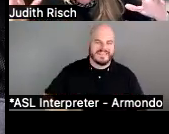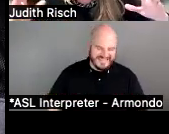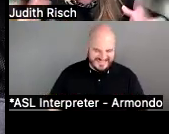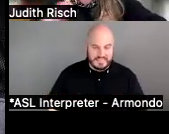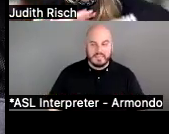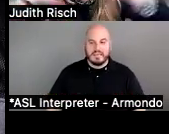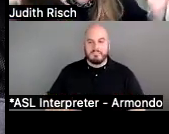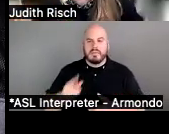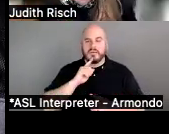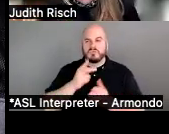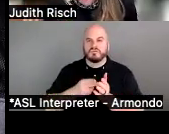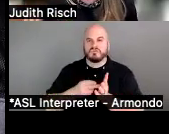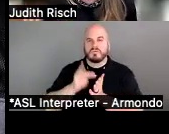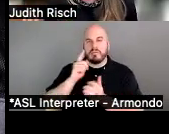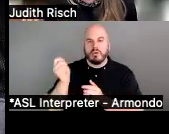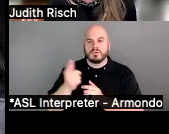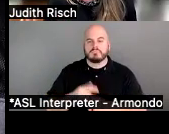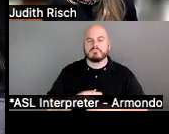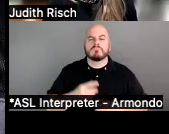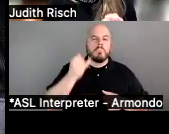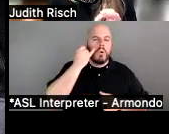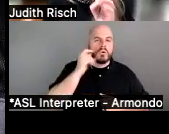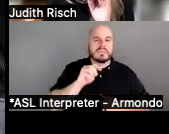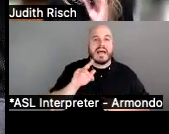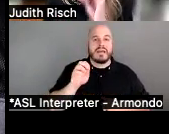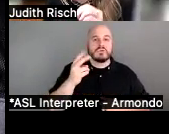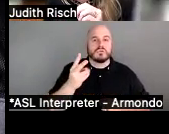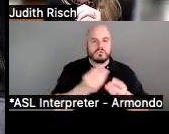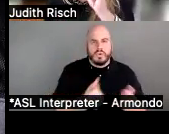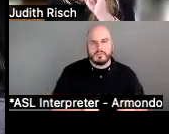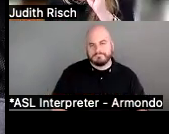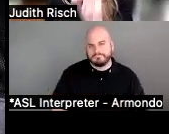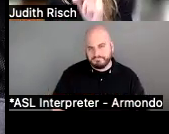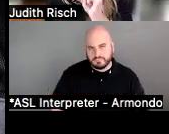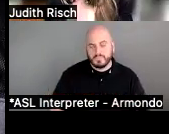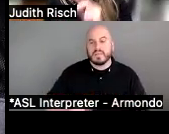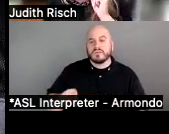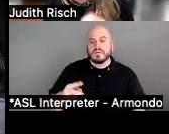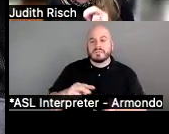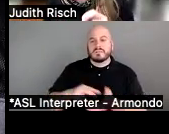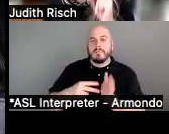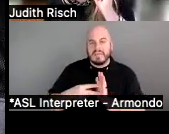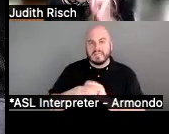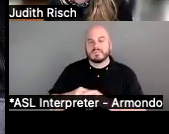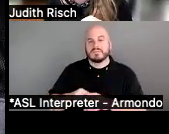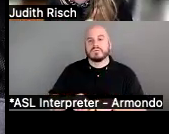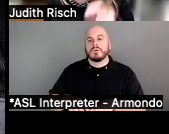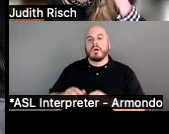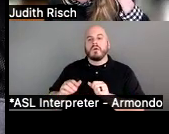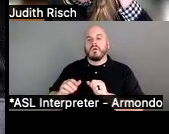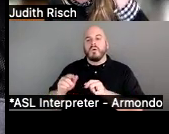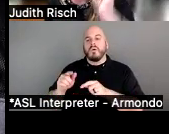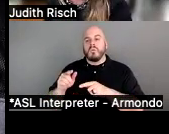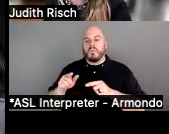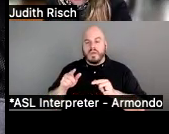come true for most of you. Let's say the Title II regs go away. It just means we can take our foot off the gas in accessibility of